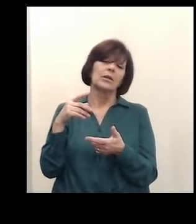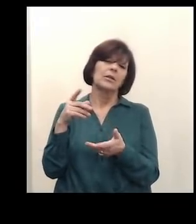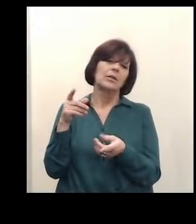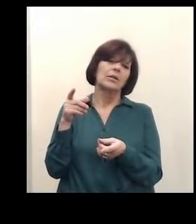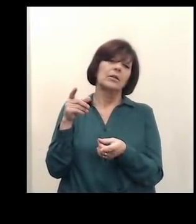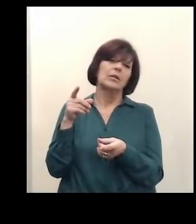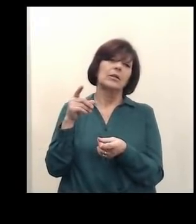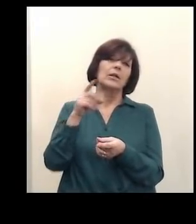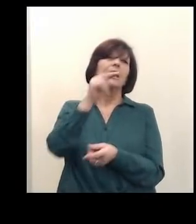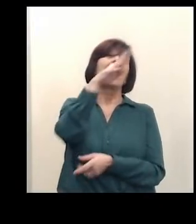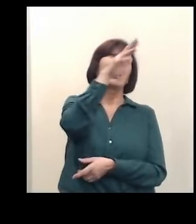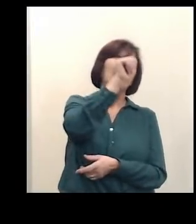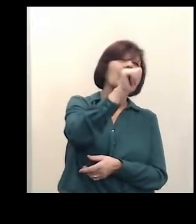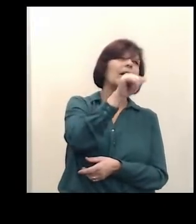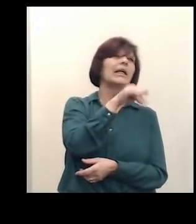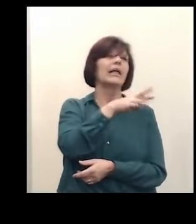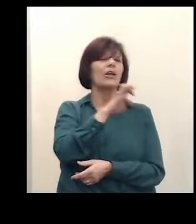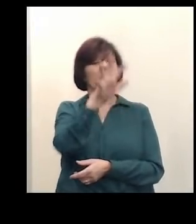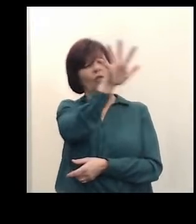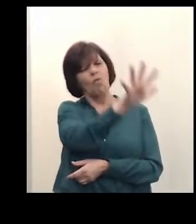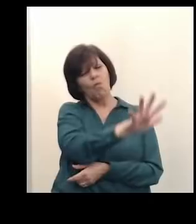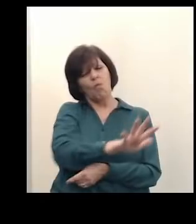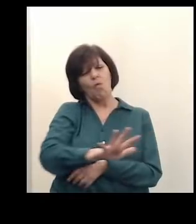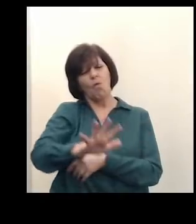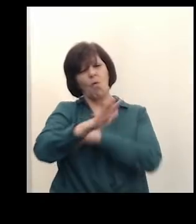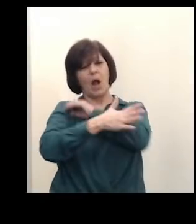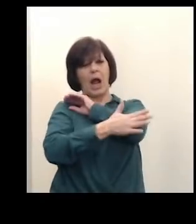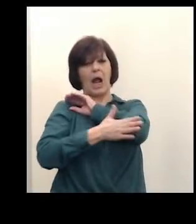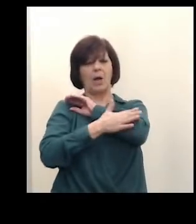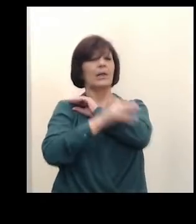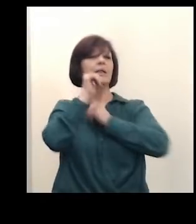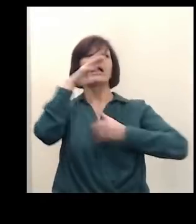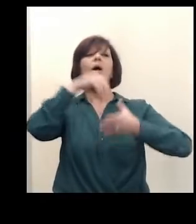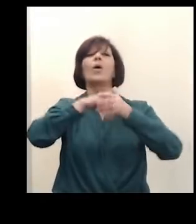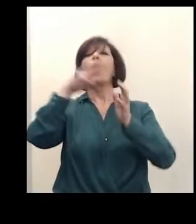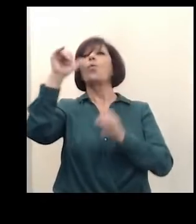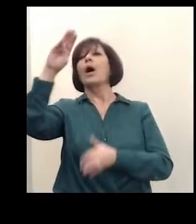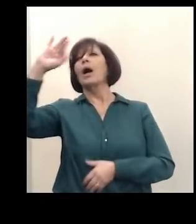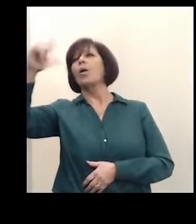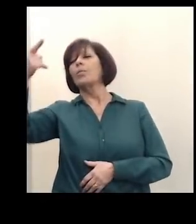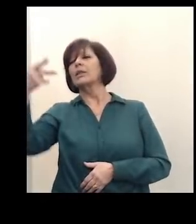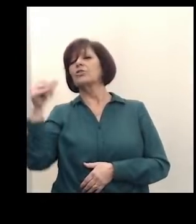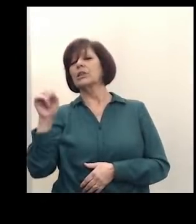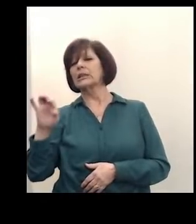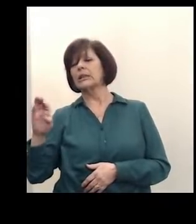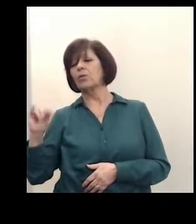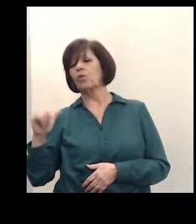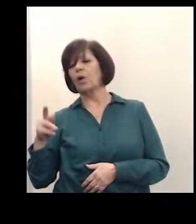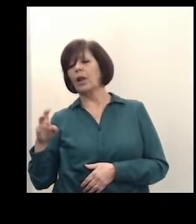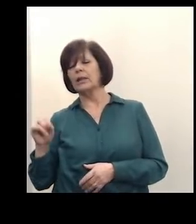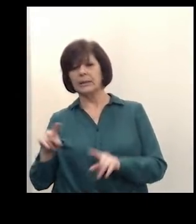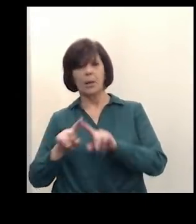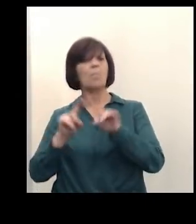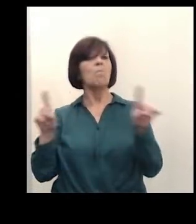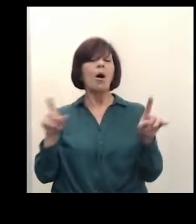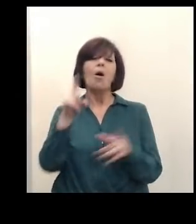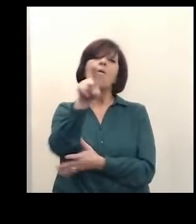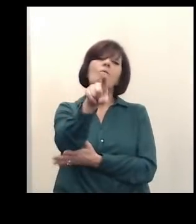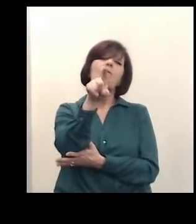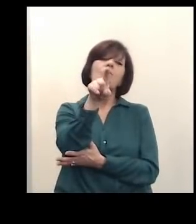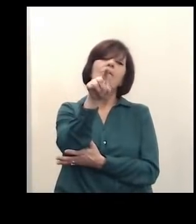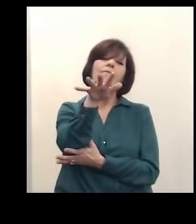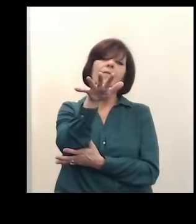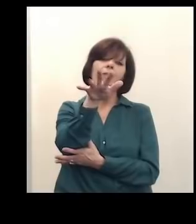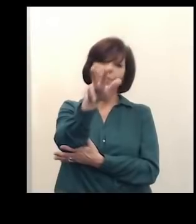Niagara, Erie, Chautauqua, Cattaraugus, and Allegheny counties. It does not include Wyoming, Genesee, and Orleans. But there's 153